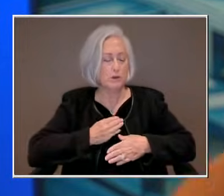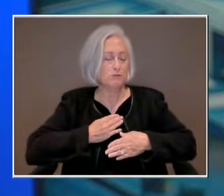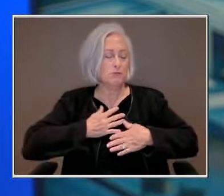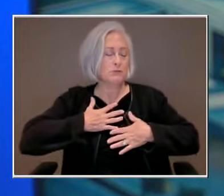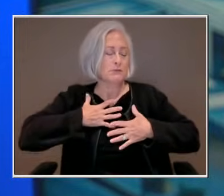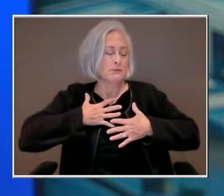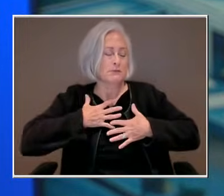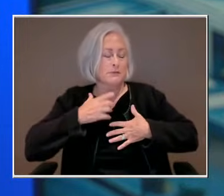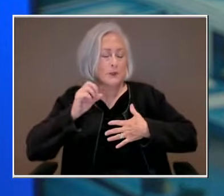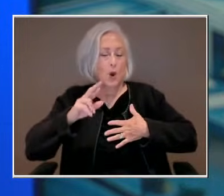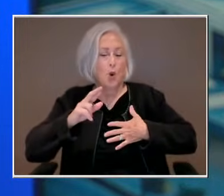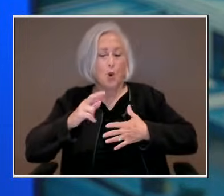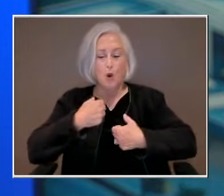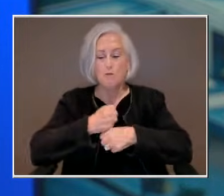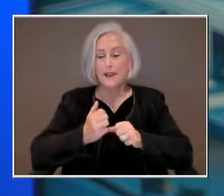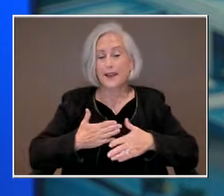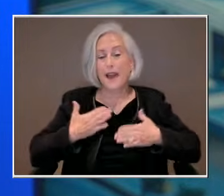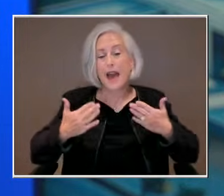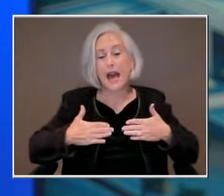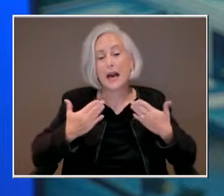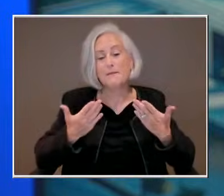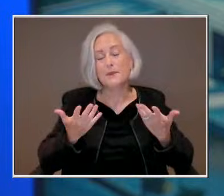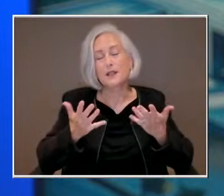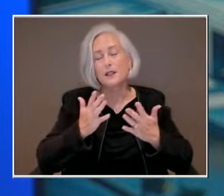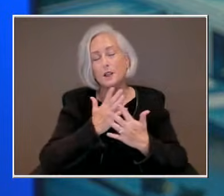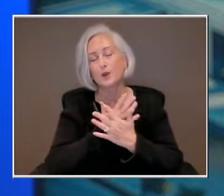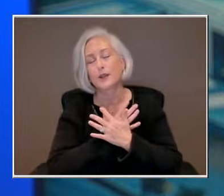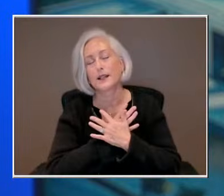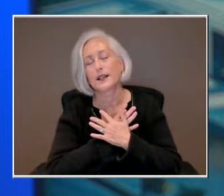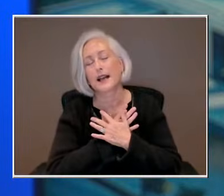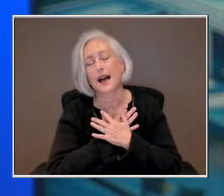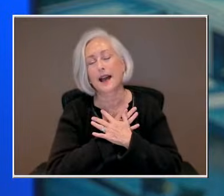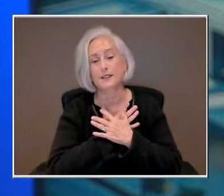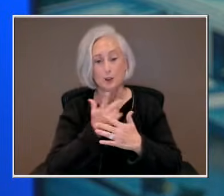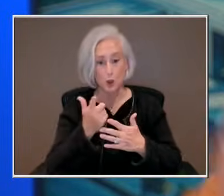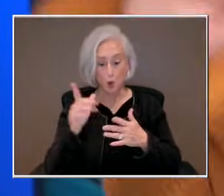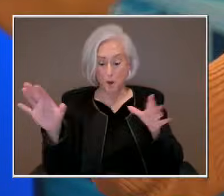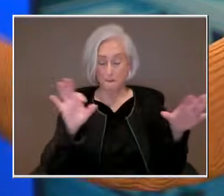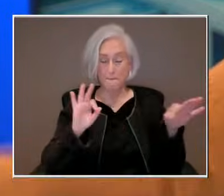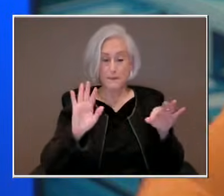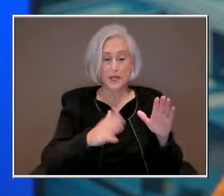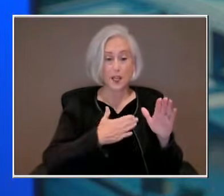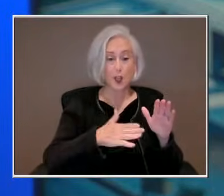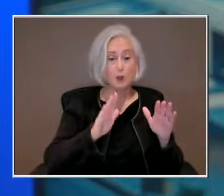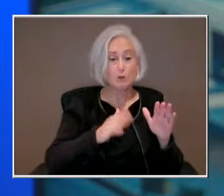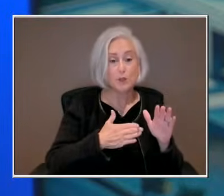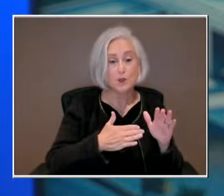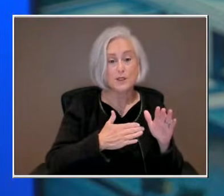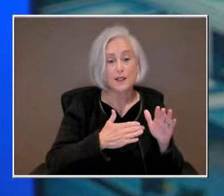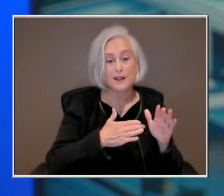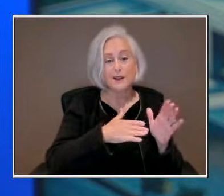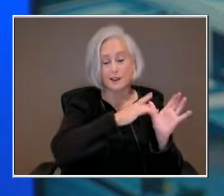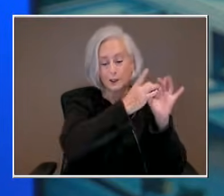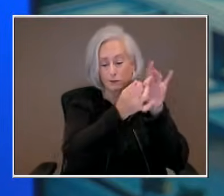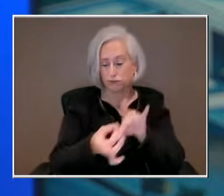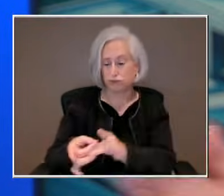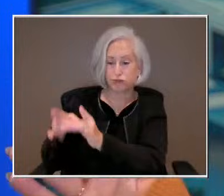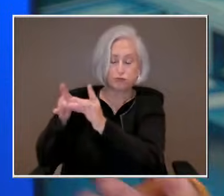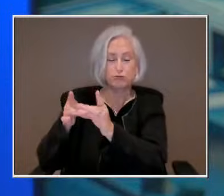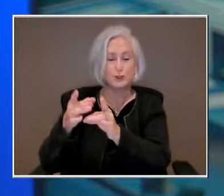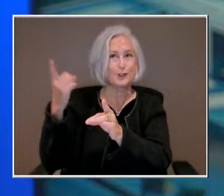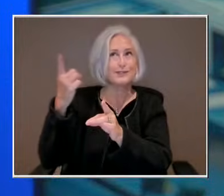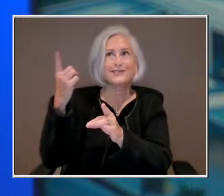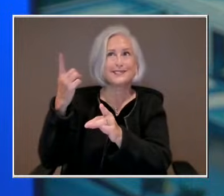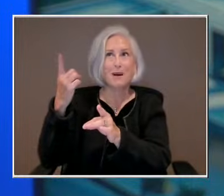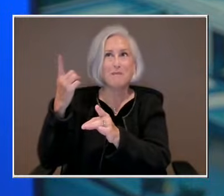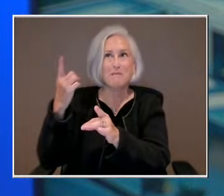us happy, make us relaxed. So yeah, choosing the music to take you transported back to a place and time when you had